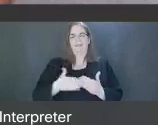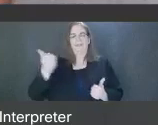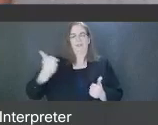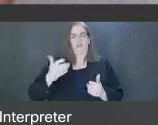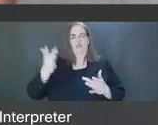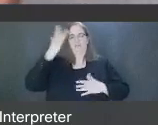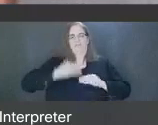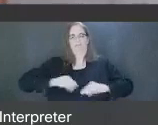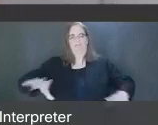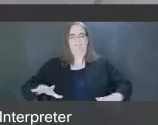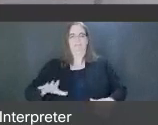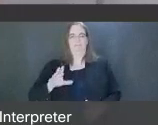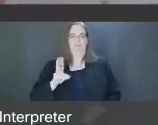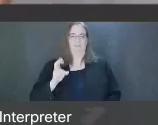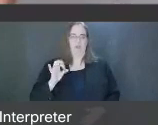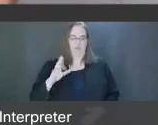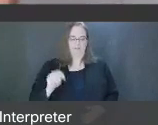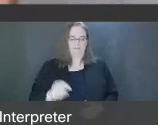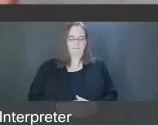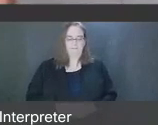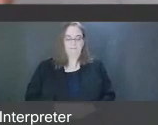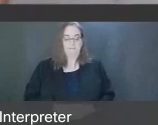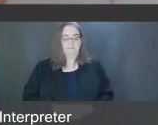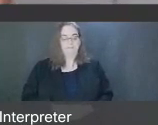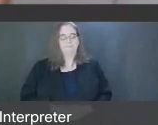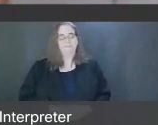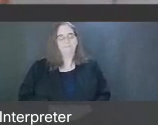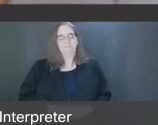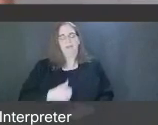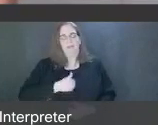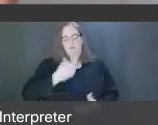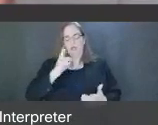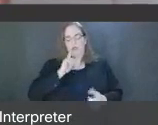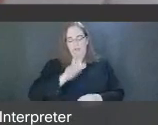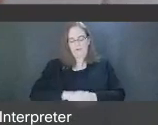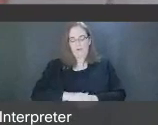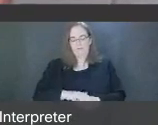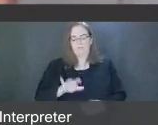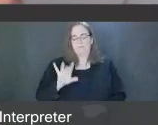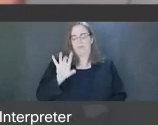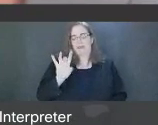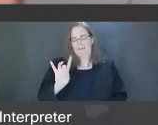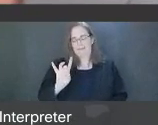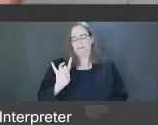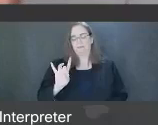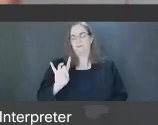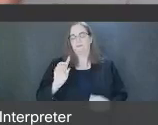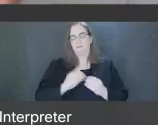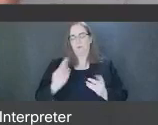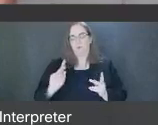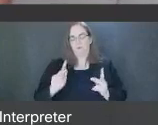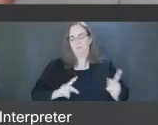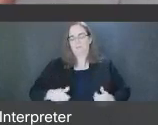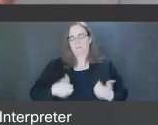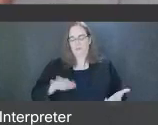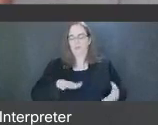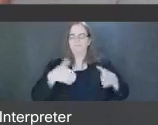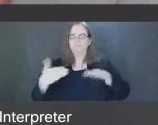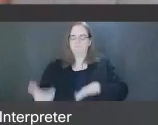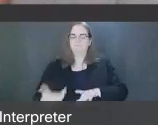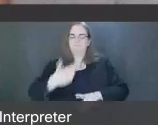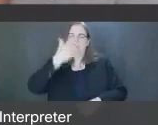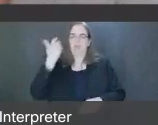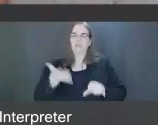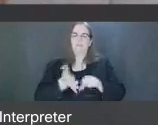variants. I am sorry to confirm that 8 additional Montgomery County residents have lost their life to